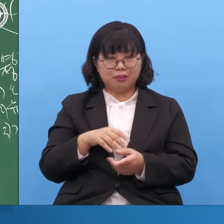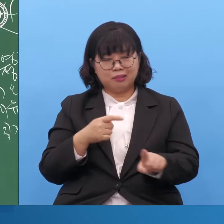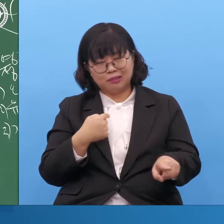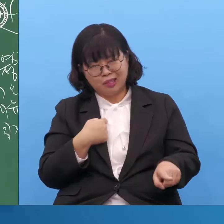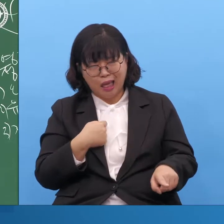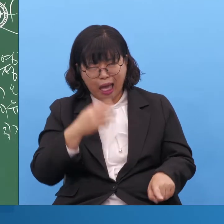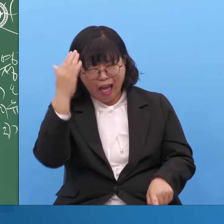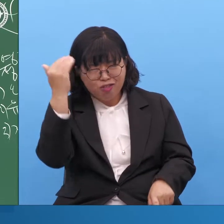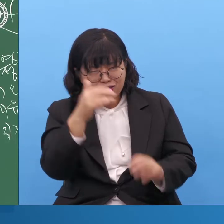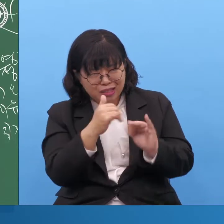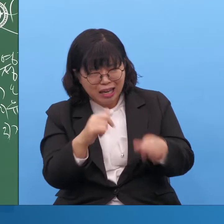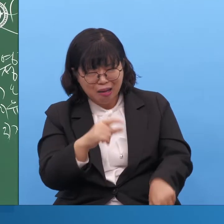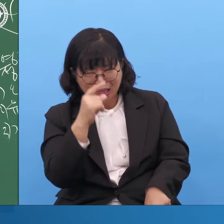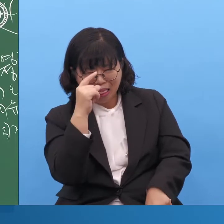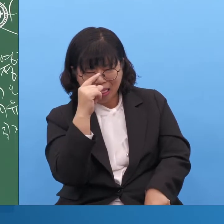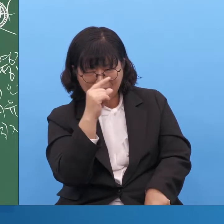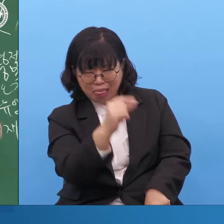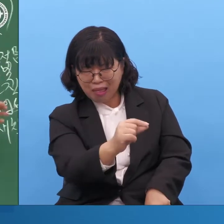an evangelist.